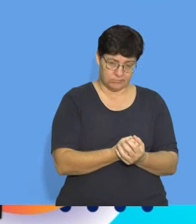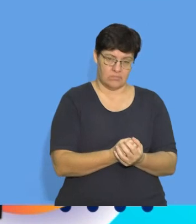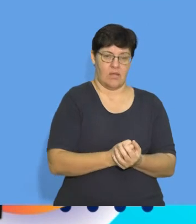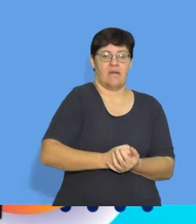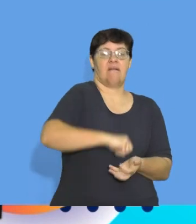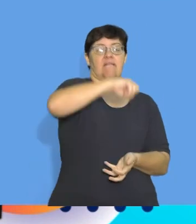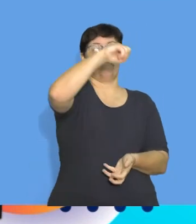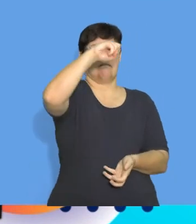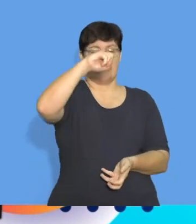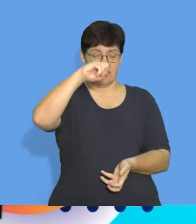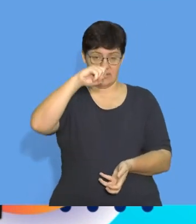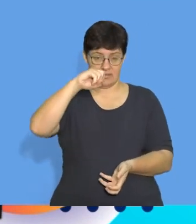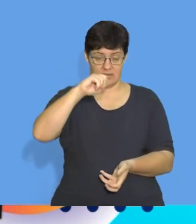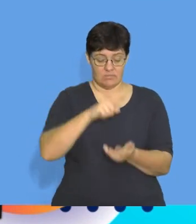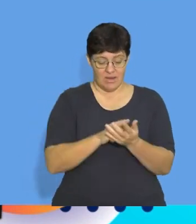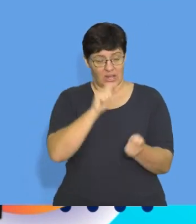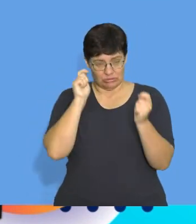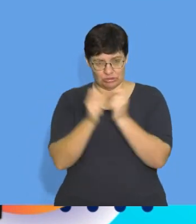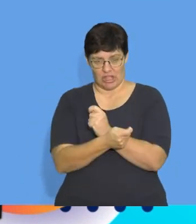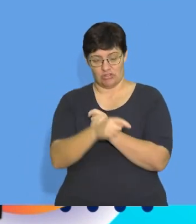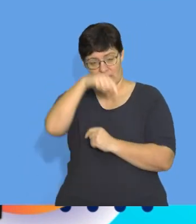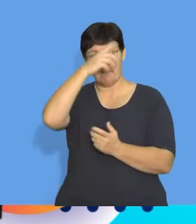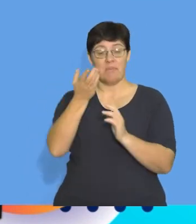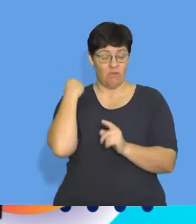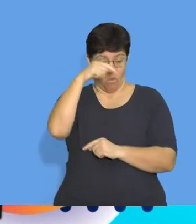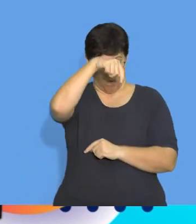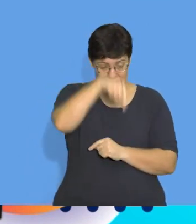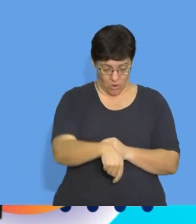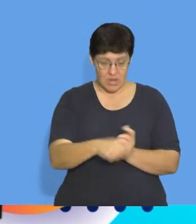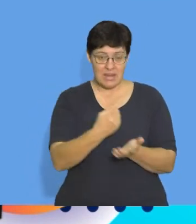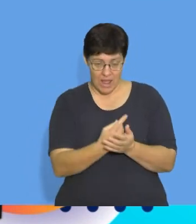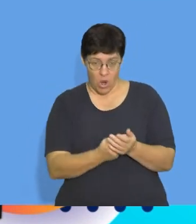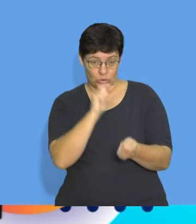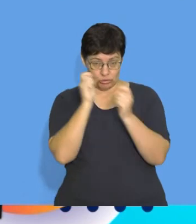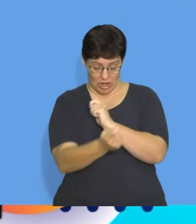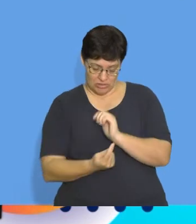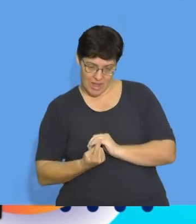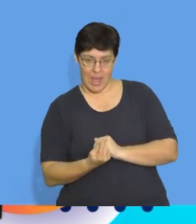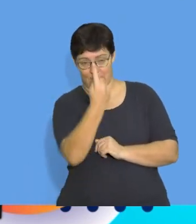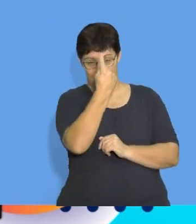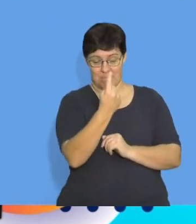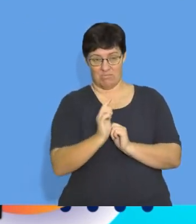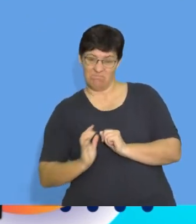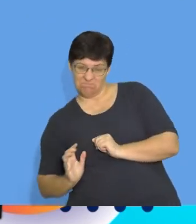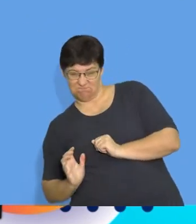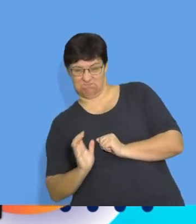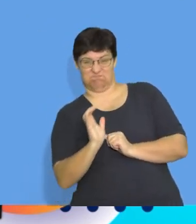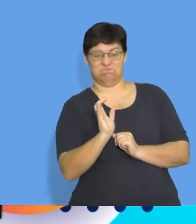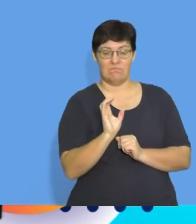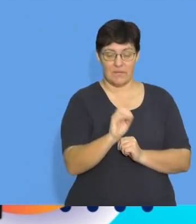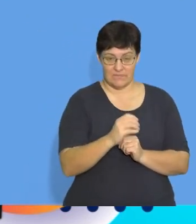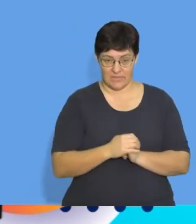floor changing direction. So it's experiencing a force. Now, do you notice I'm